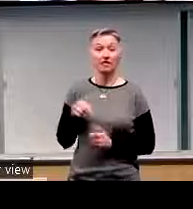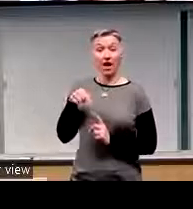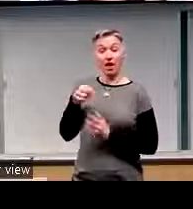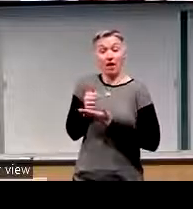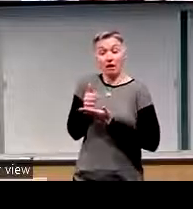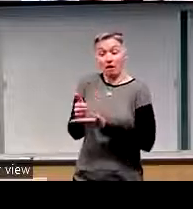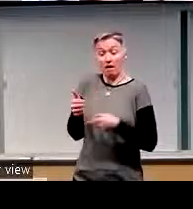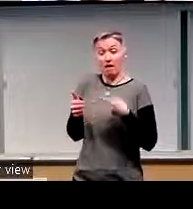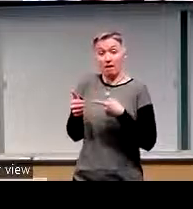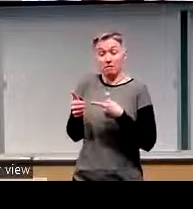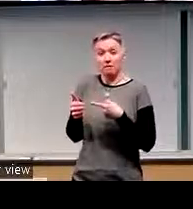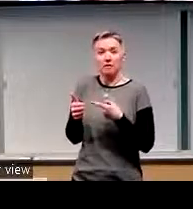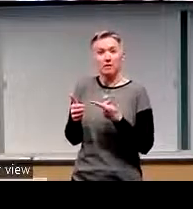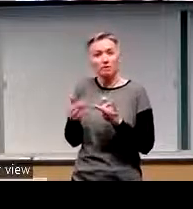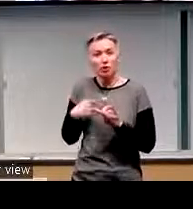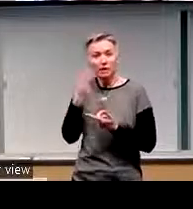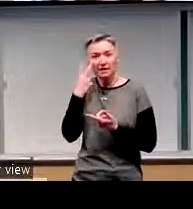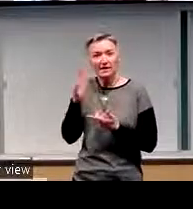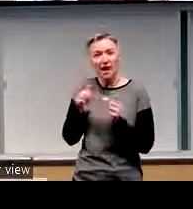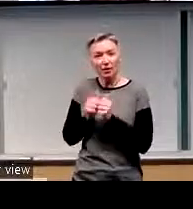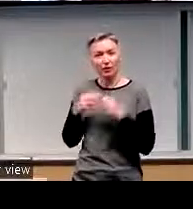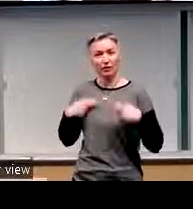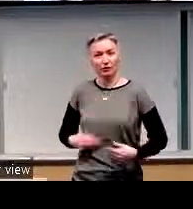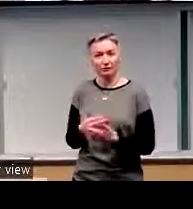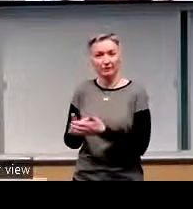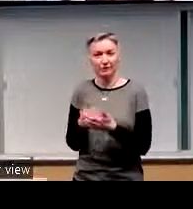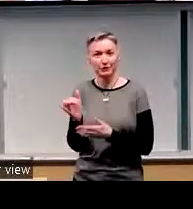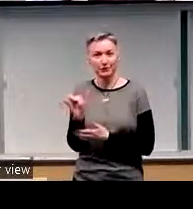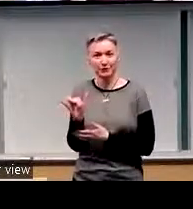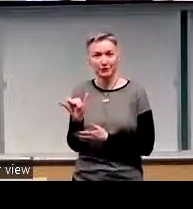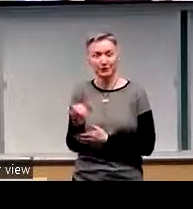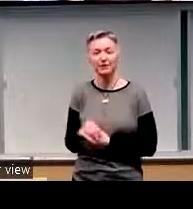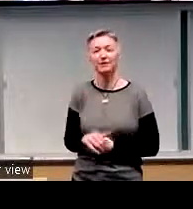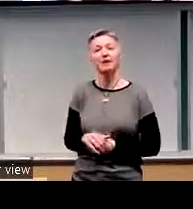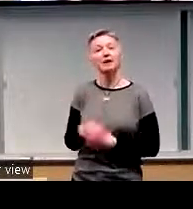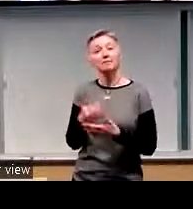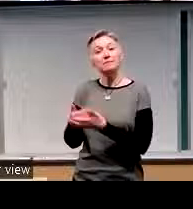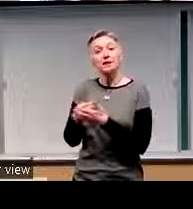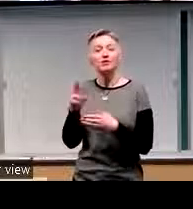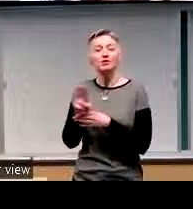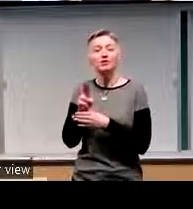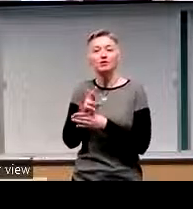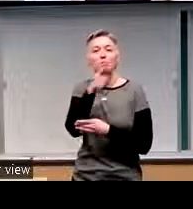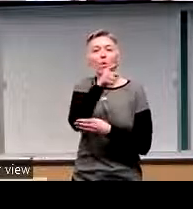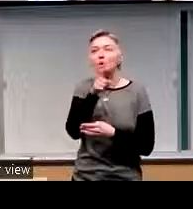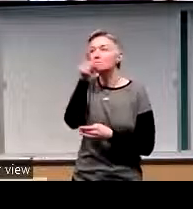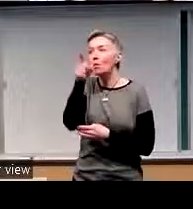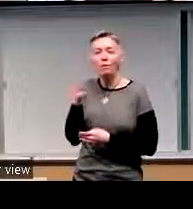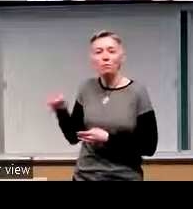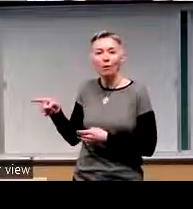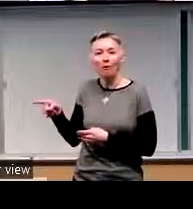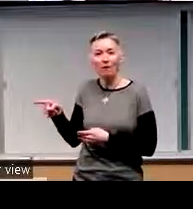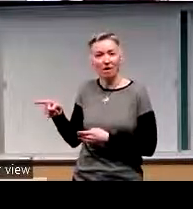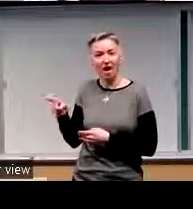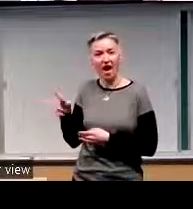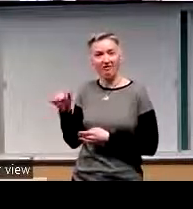of communication is even seen in human infants, where infants will use nonverbal pointing gestures to inform